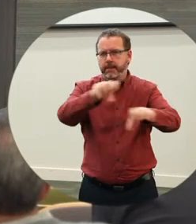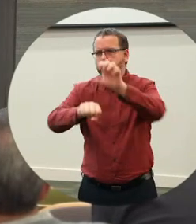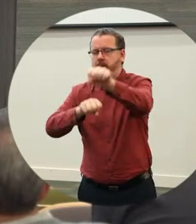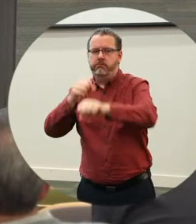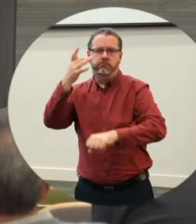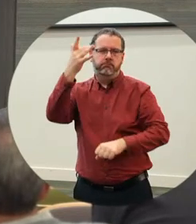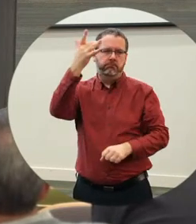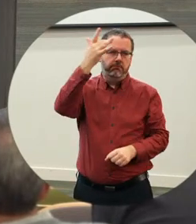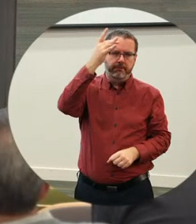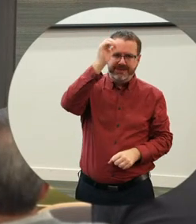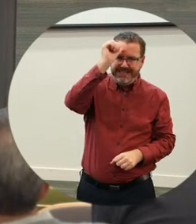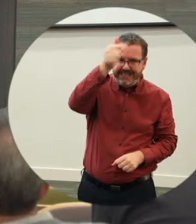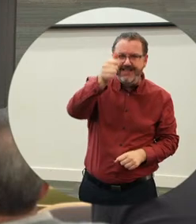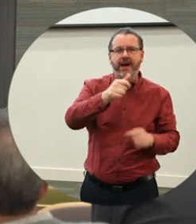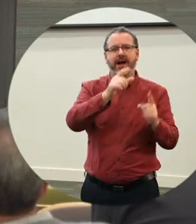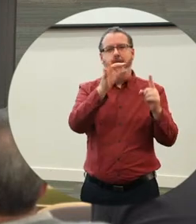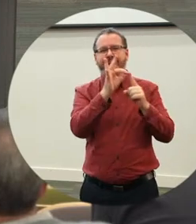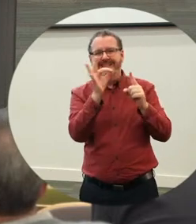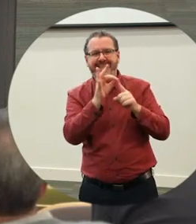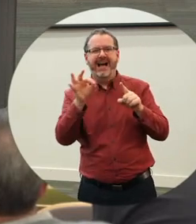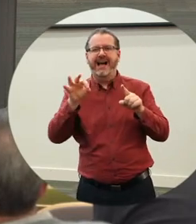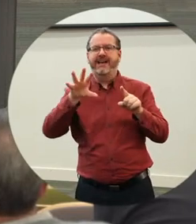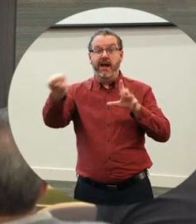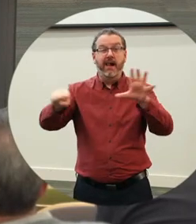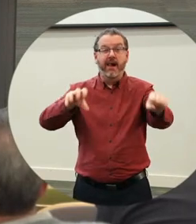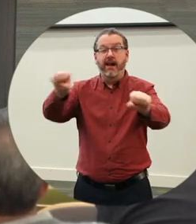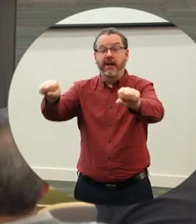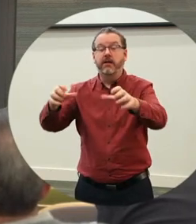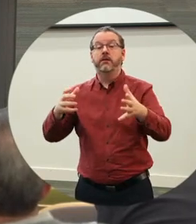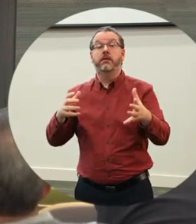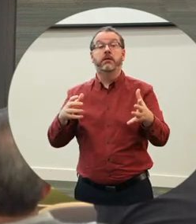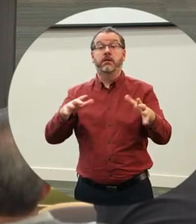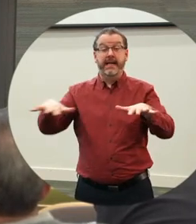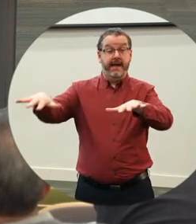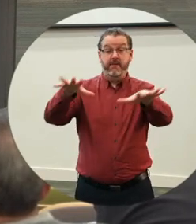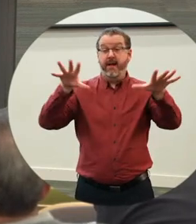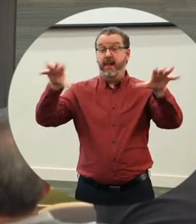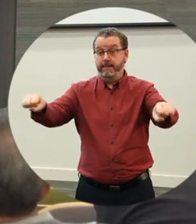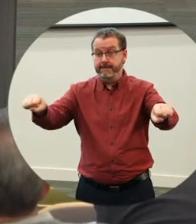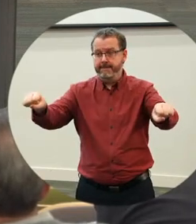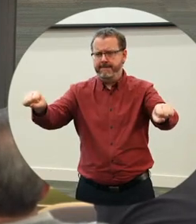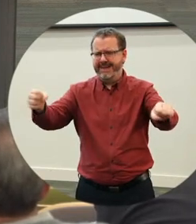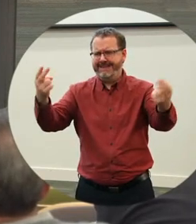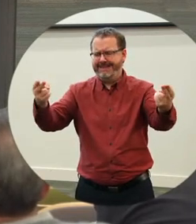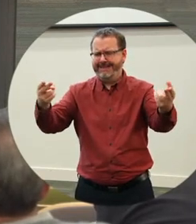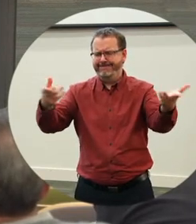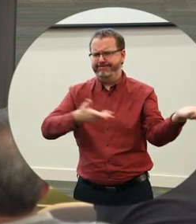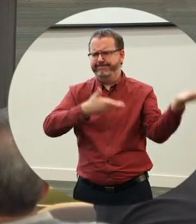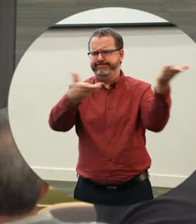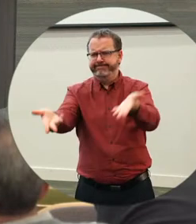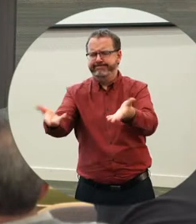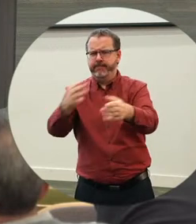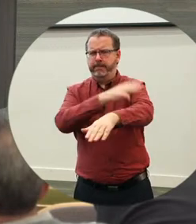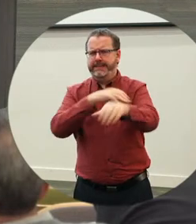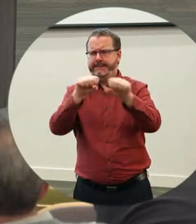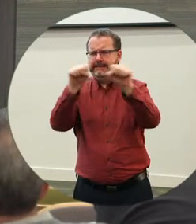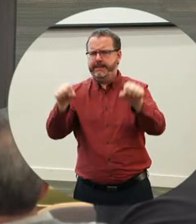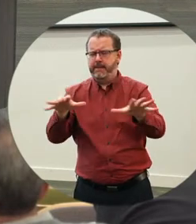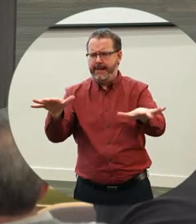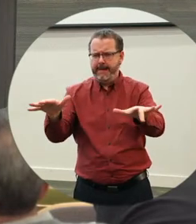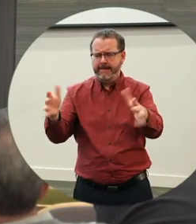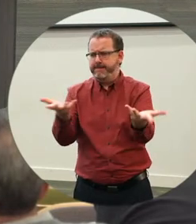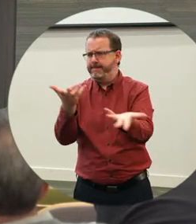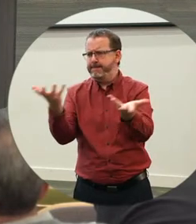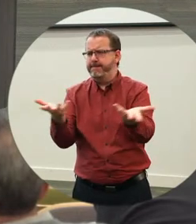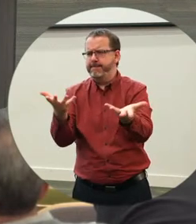Pakistan, as we now know them, they needed a police system for them. They took the police system straight out of the Phoenix